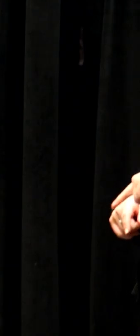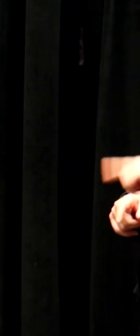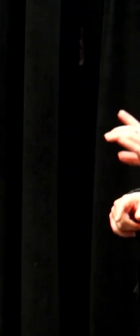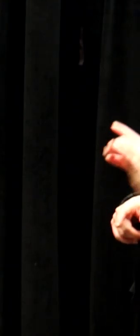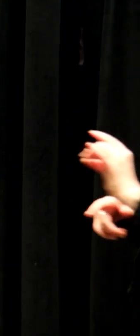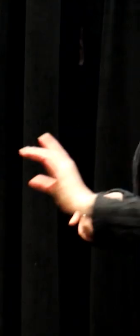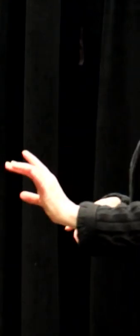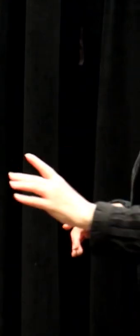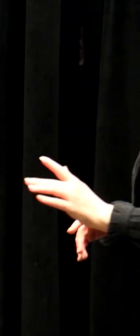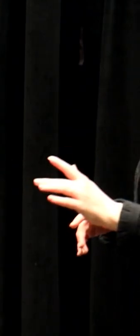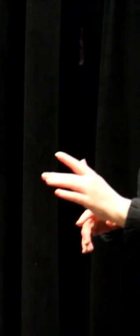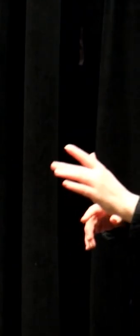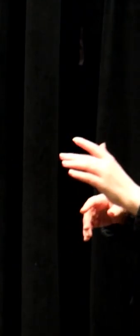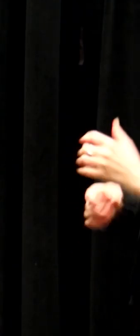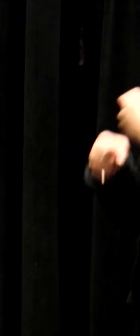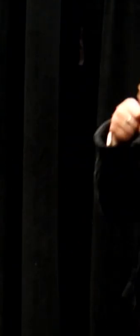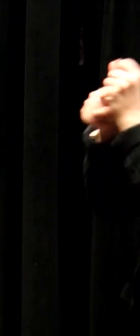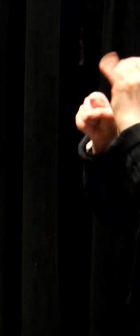So yeah,